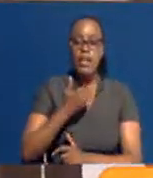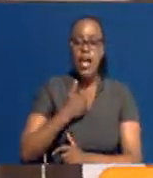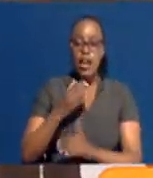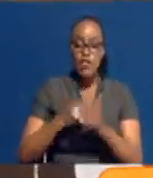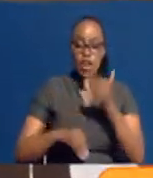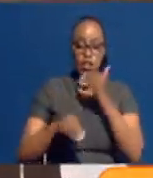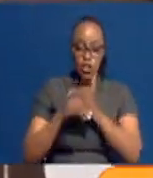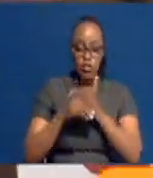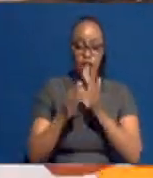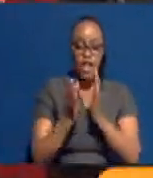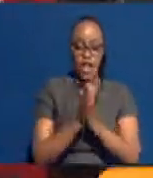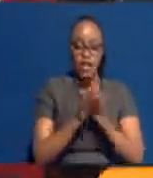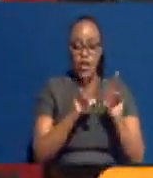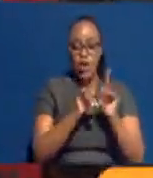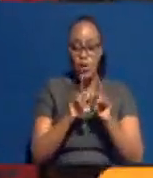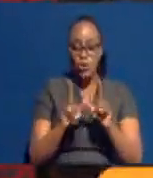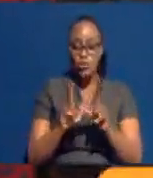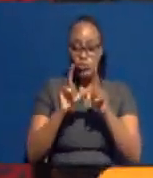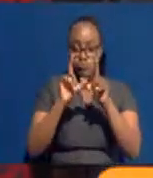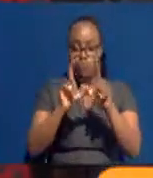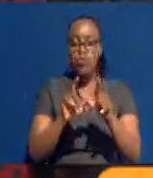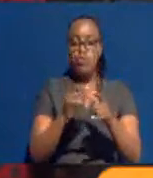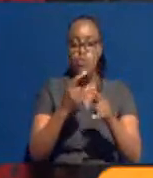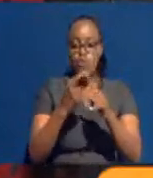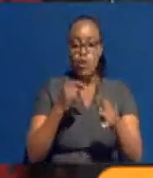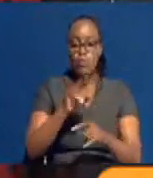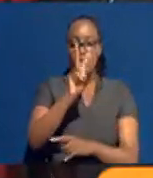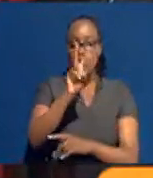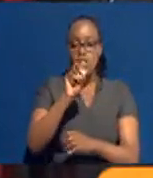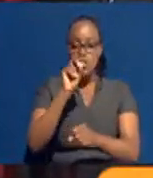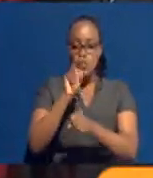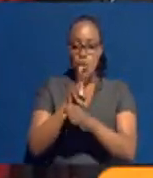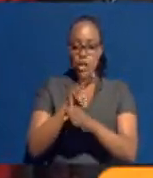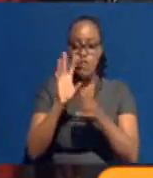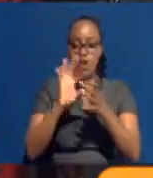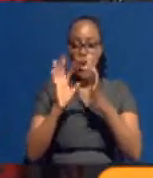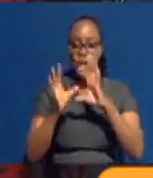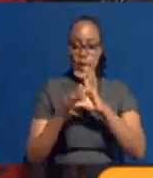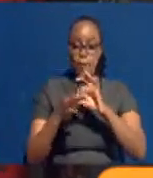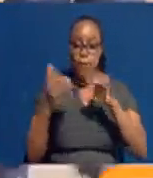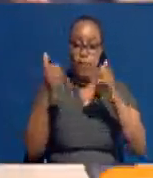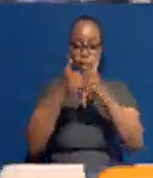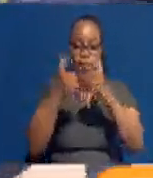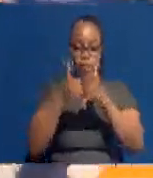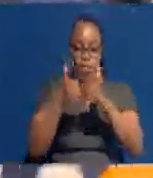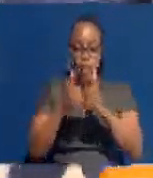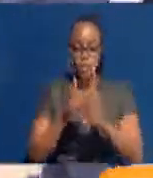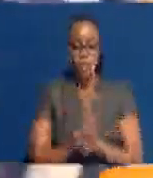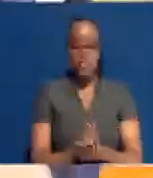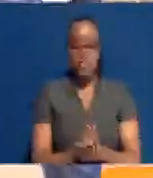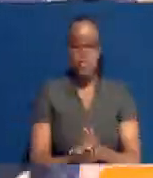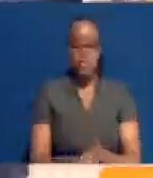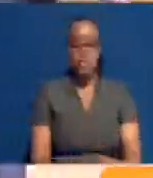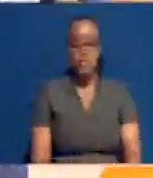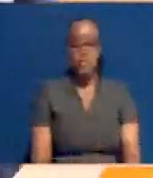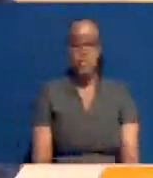increased the Kenya medal tally to 12 from the 2012 Olympic Games. Lukman Mahmoud,